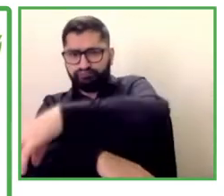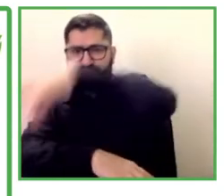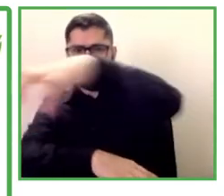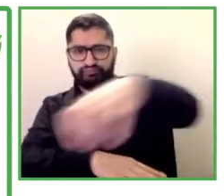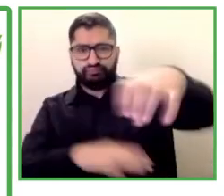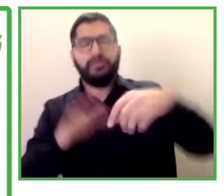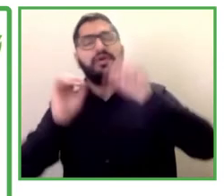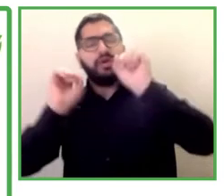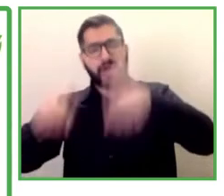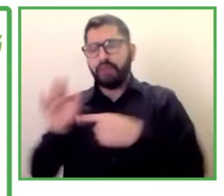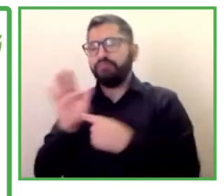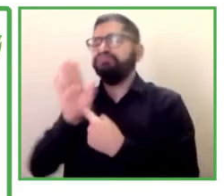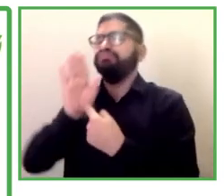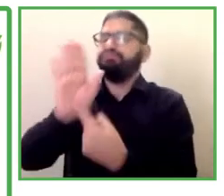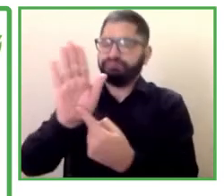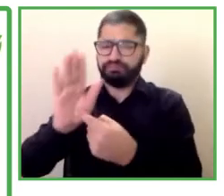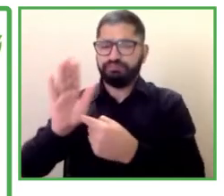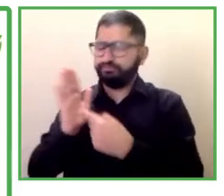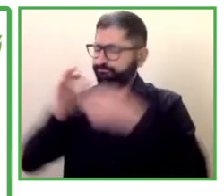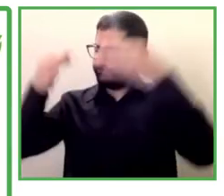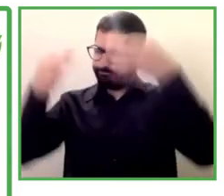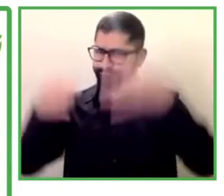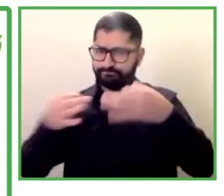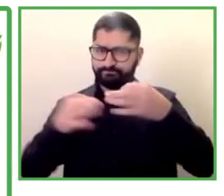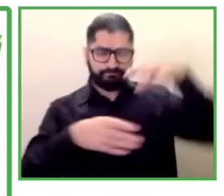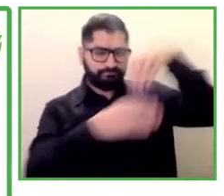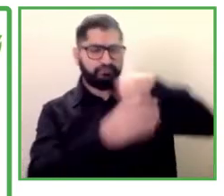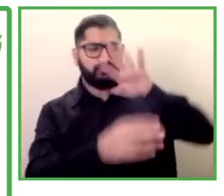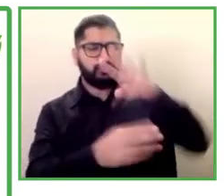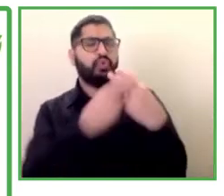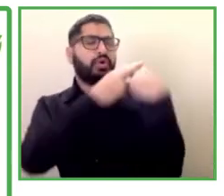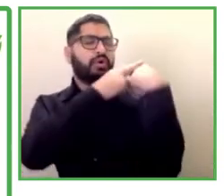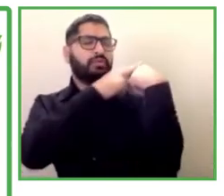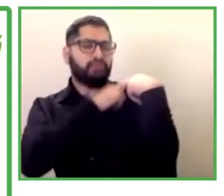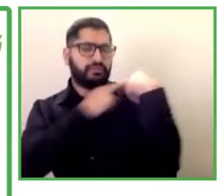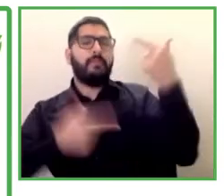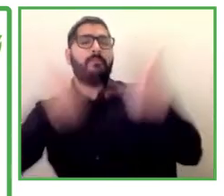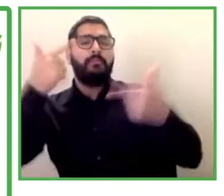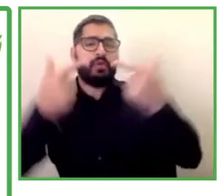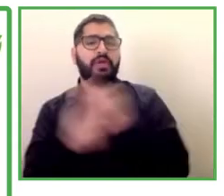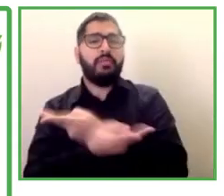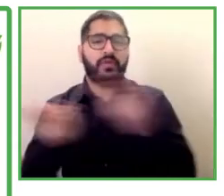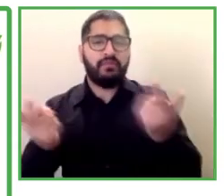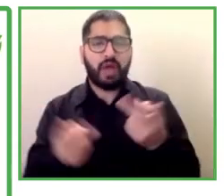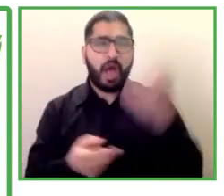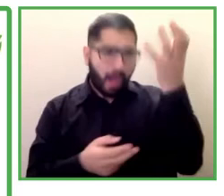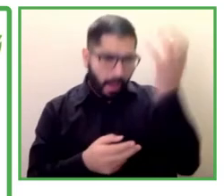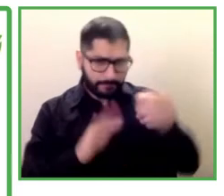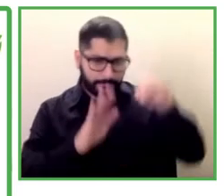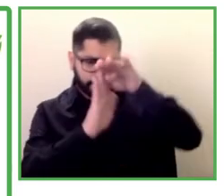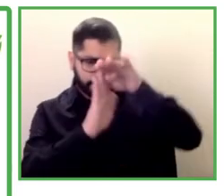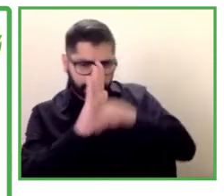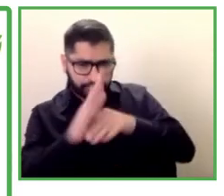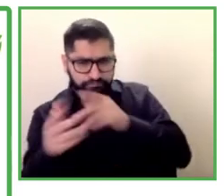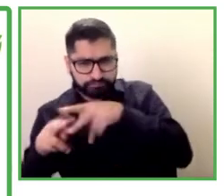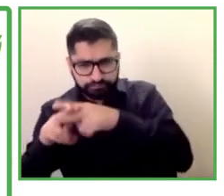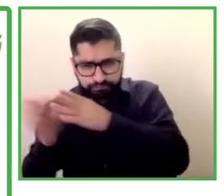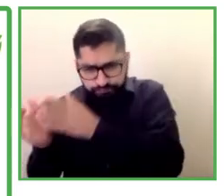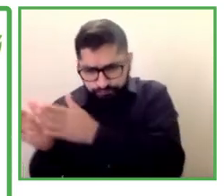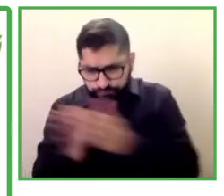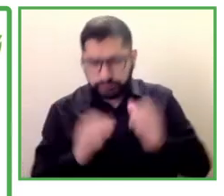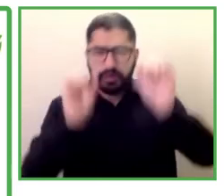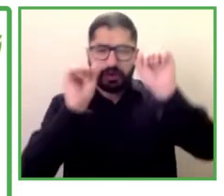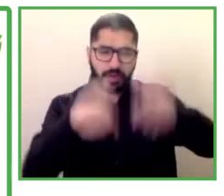and resources they need to develop and implement grassroots level policy